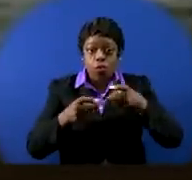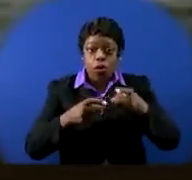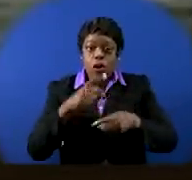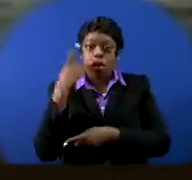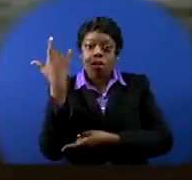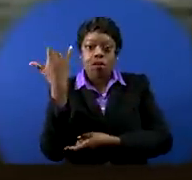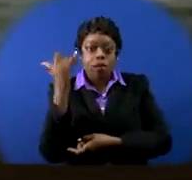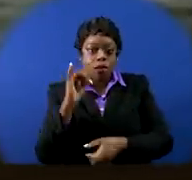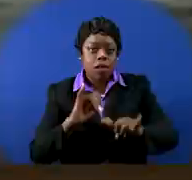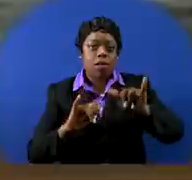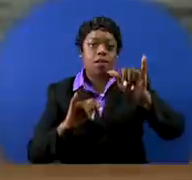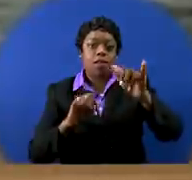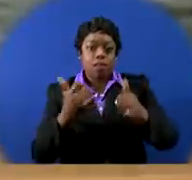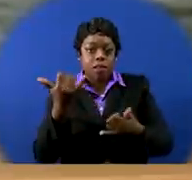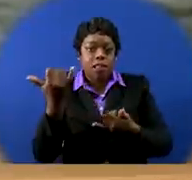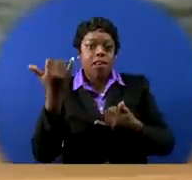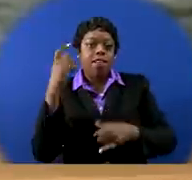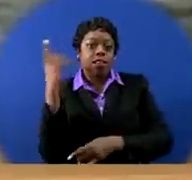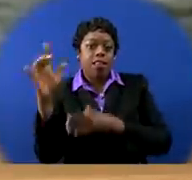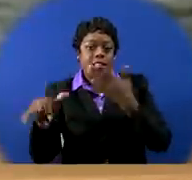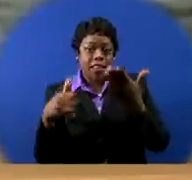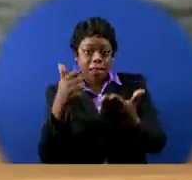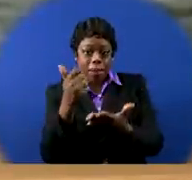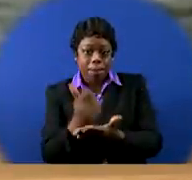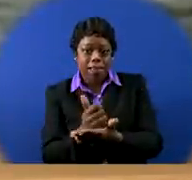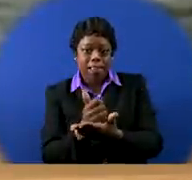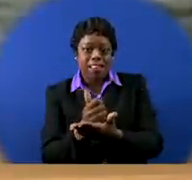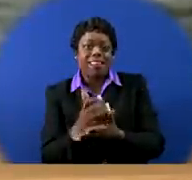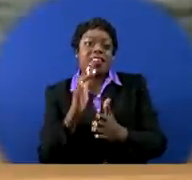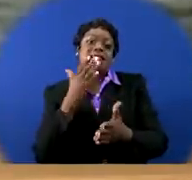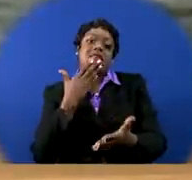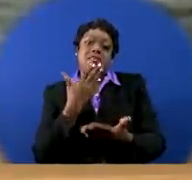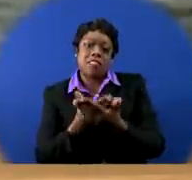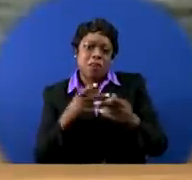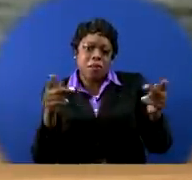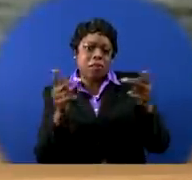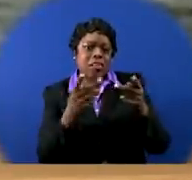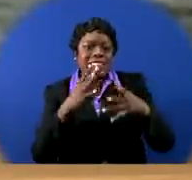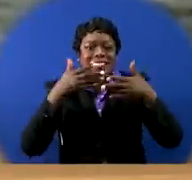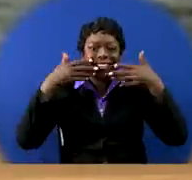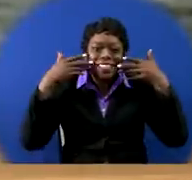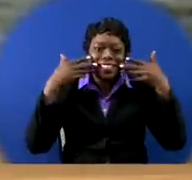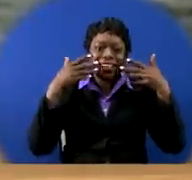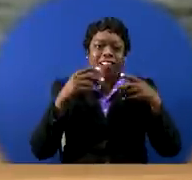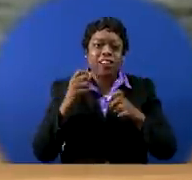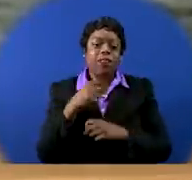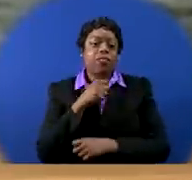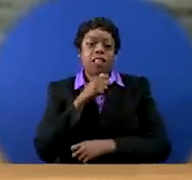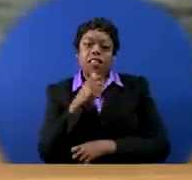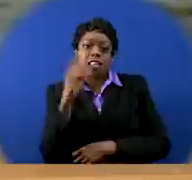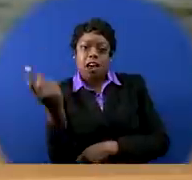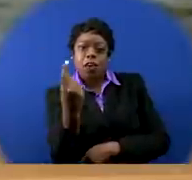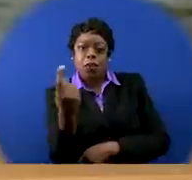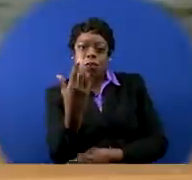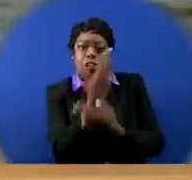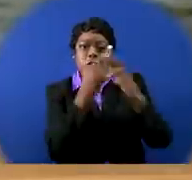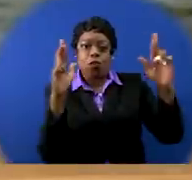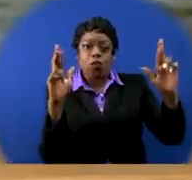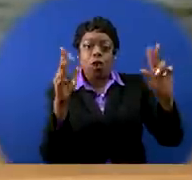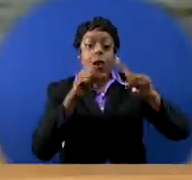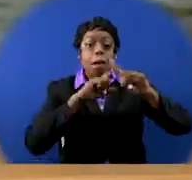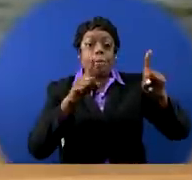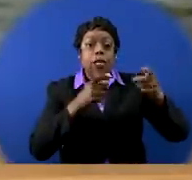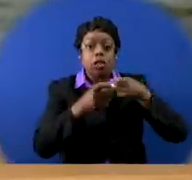Oh, that was a good place to look. Amen. You've put a smile on your face right there. Because he's not just the Redeemer. He's also the one who